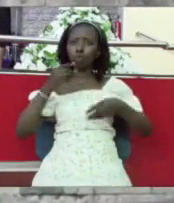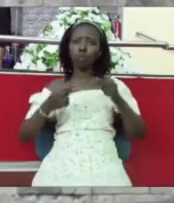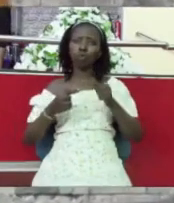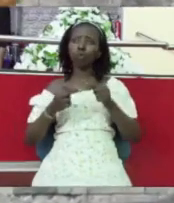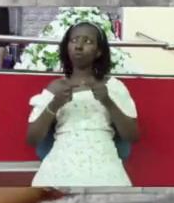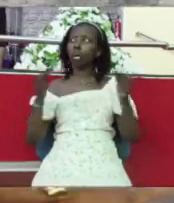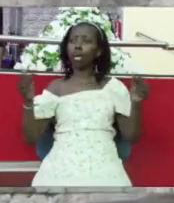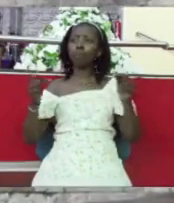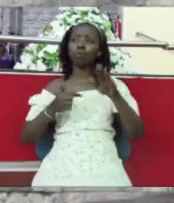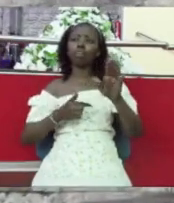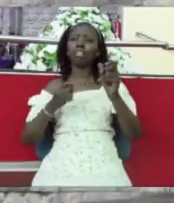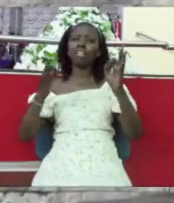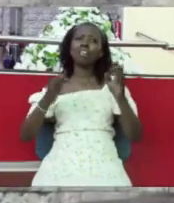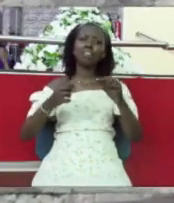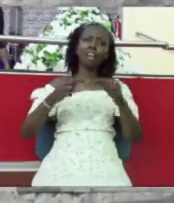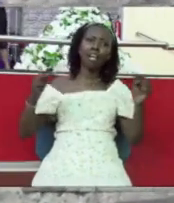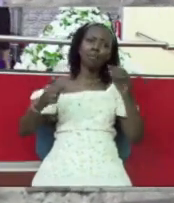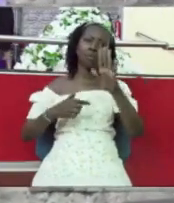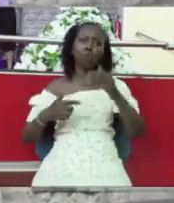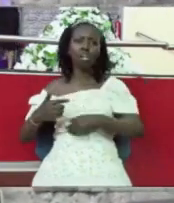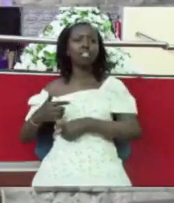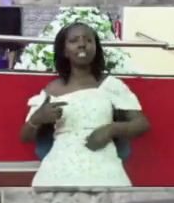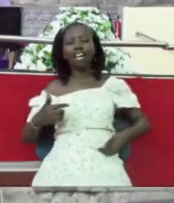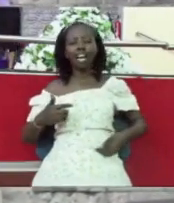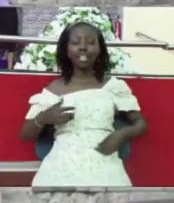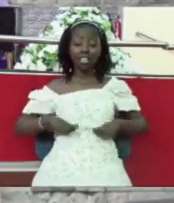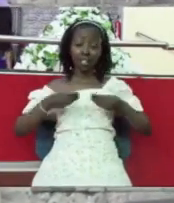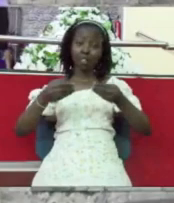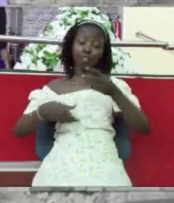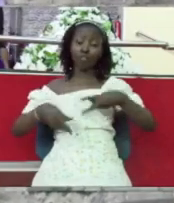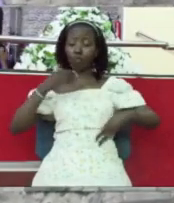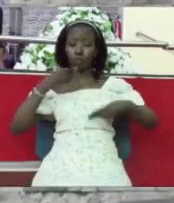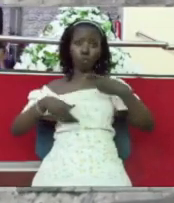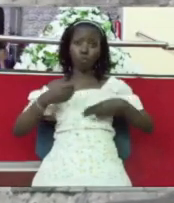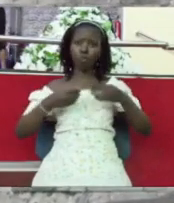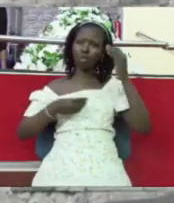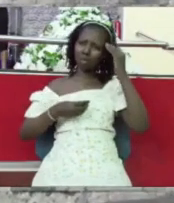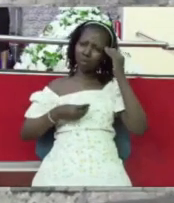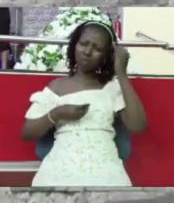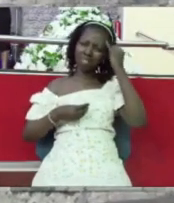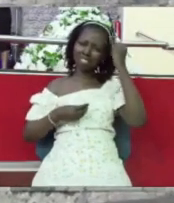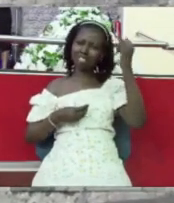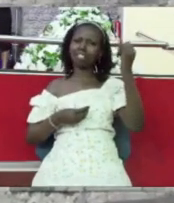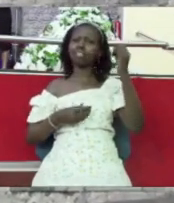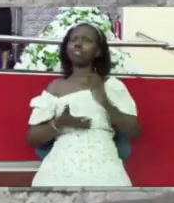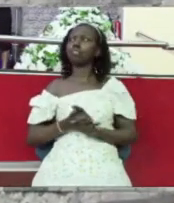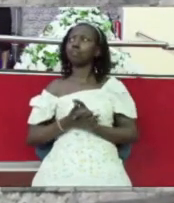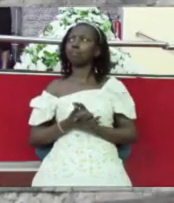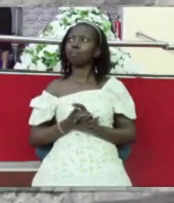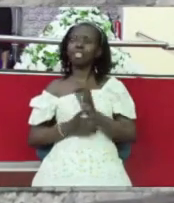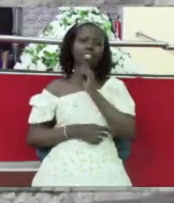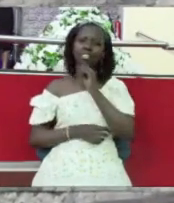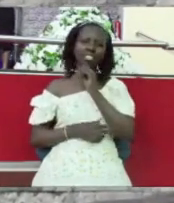is hungry, feed them. Kama adui yako ako na njaa, mpe chakula. You know that is very interesting because hilo ni jambo la kushangaza sana. You know some of